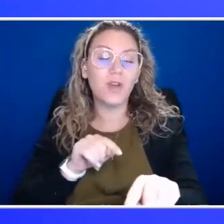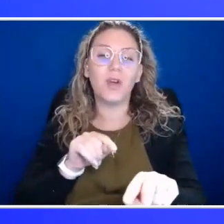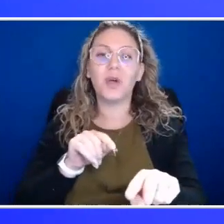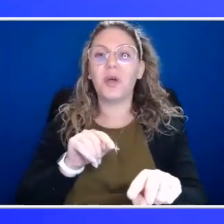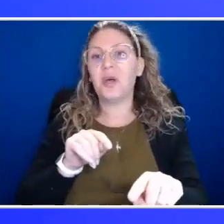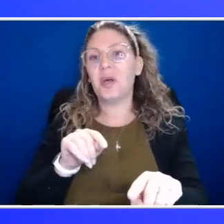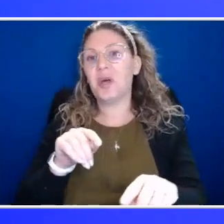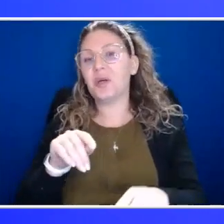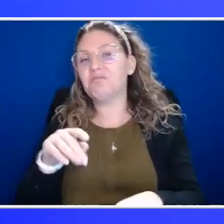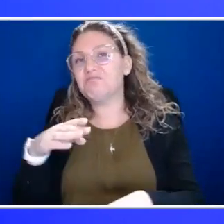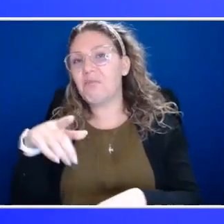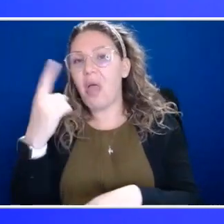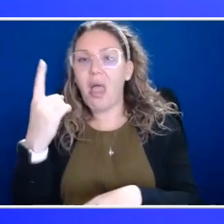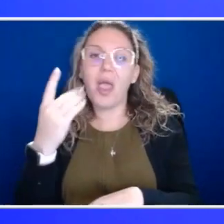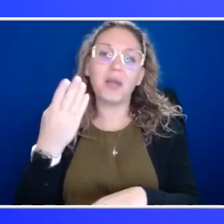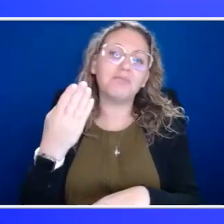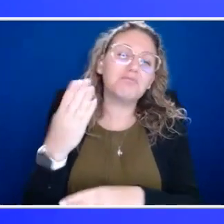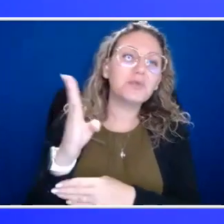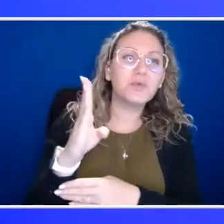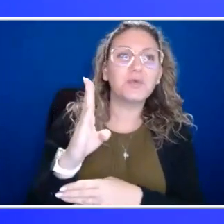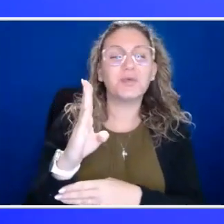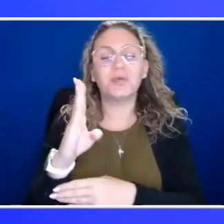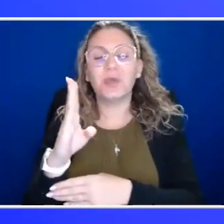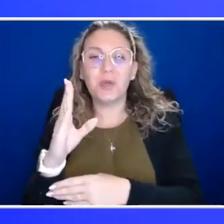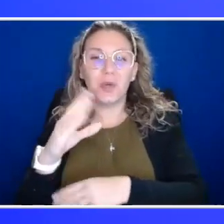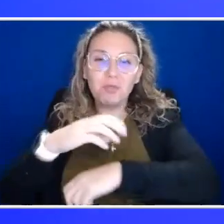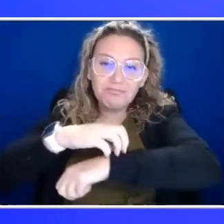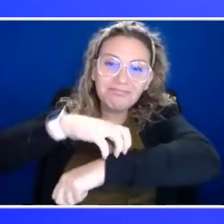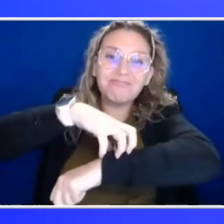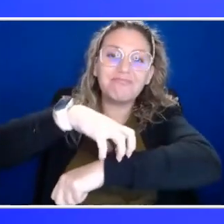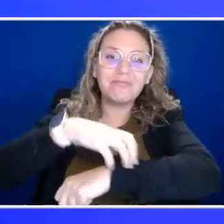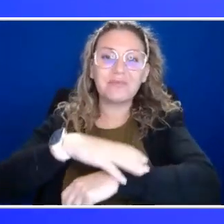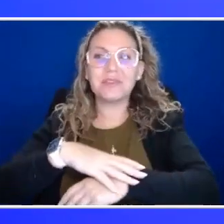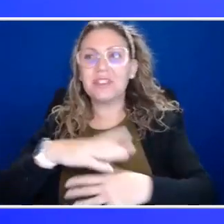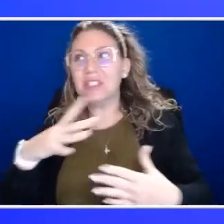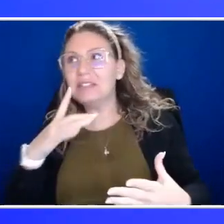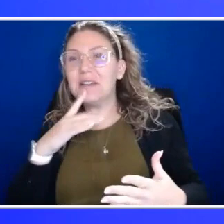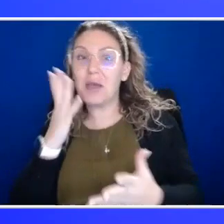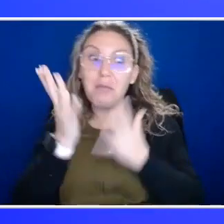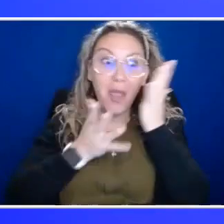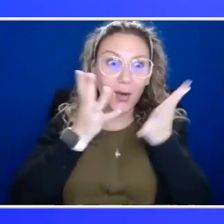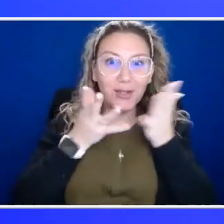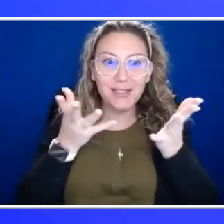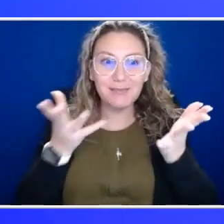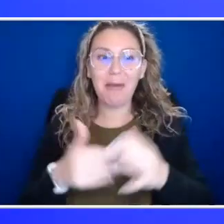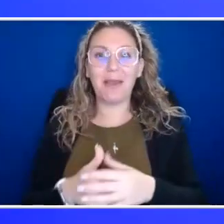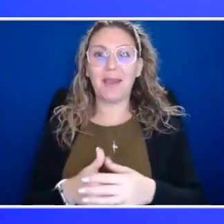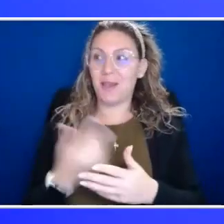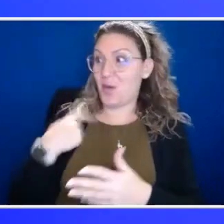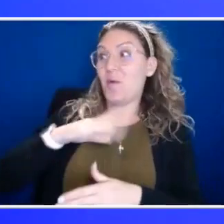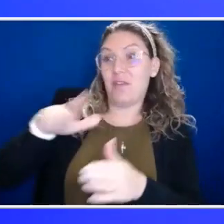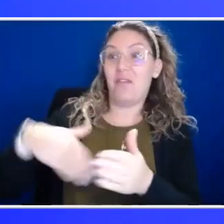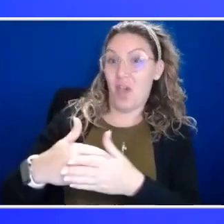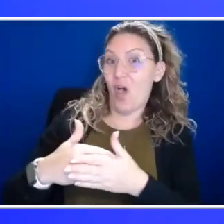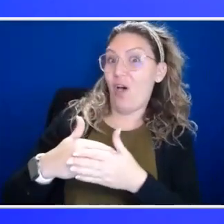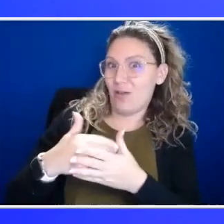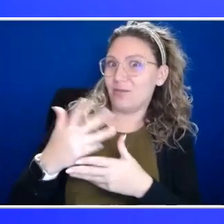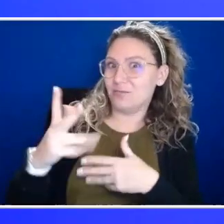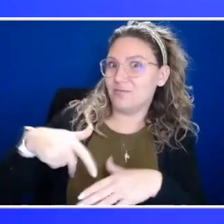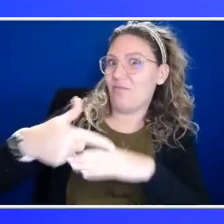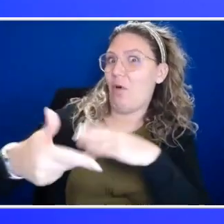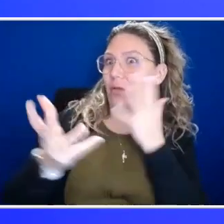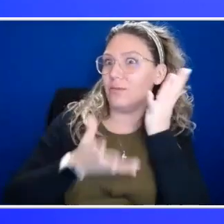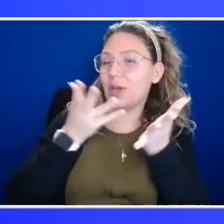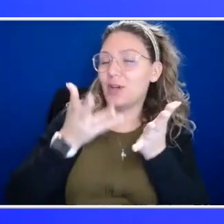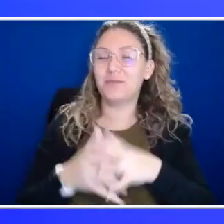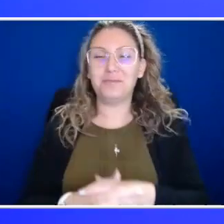your ego, right? Yeah. I've been there. Right. We've all done it, no matter how old your age.